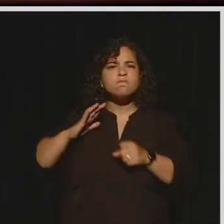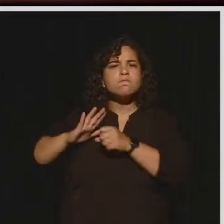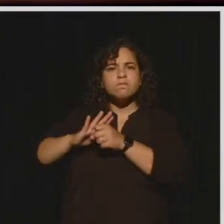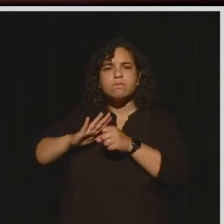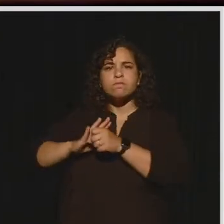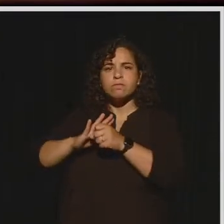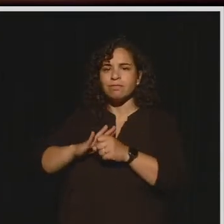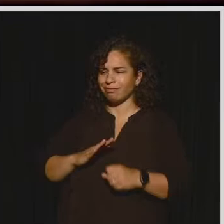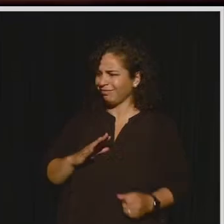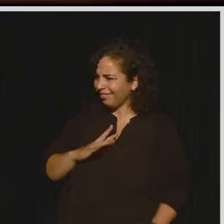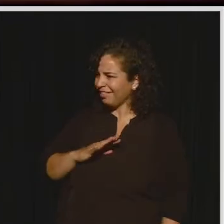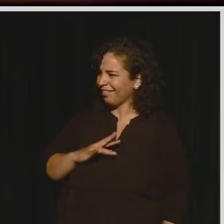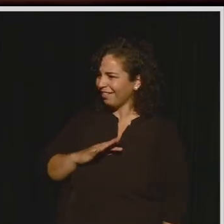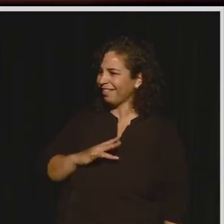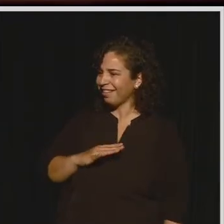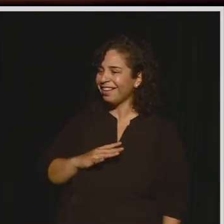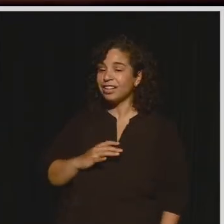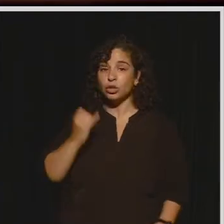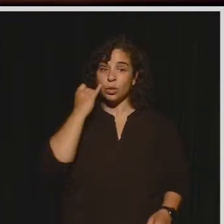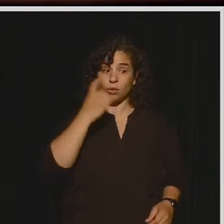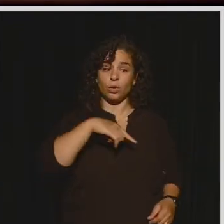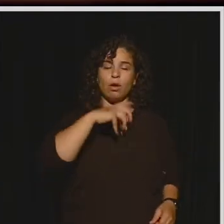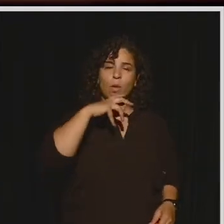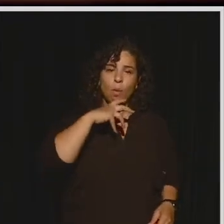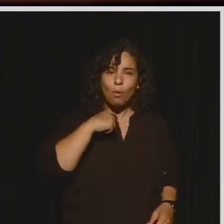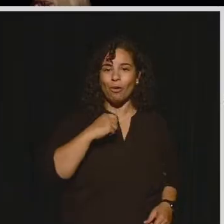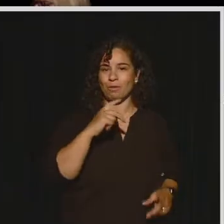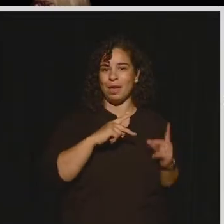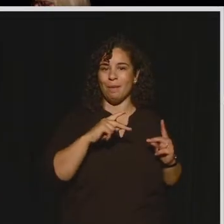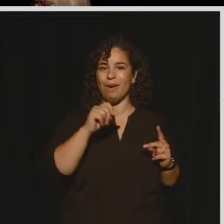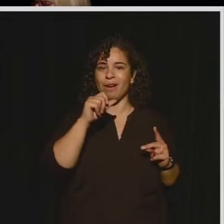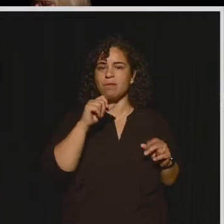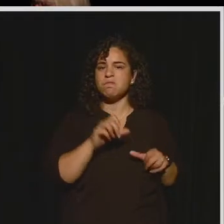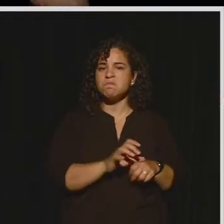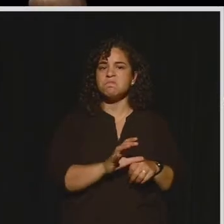And if we come along, great. And if we don't, well, we'll be dead soon anyway.